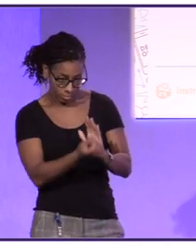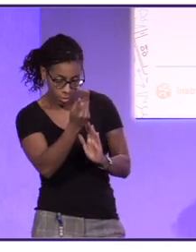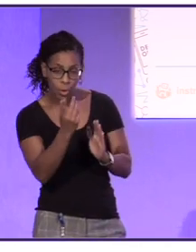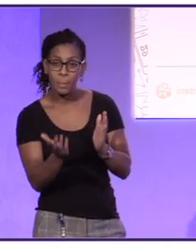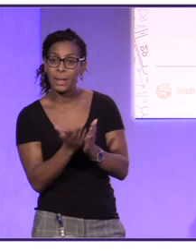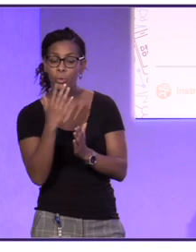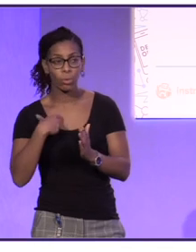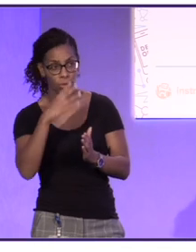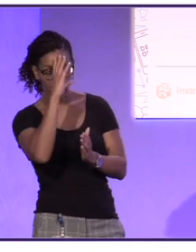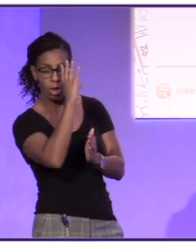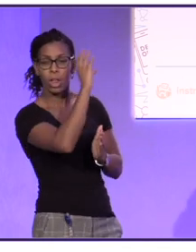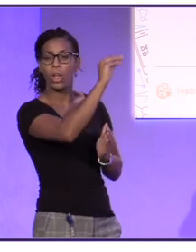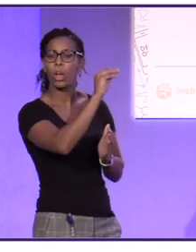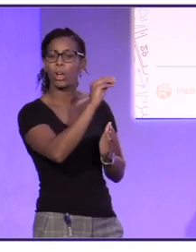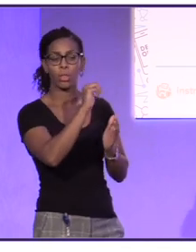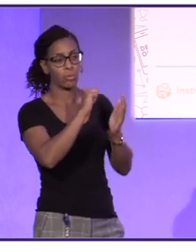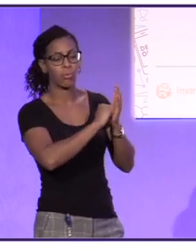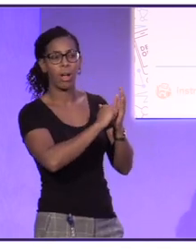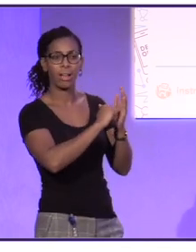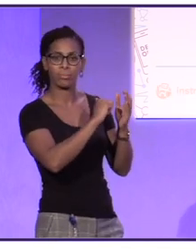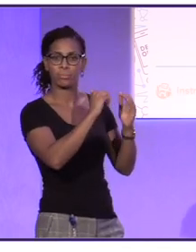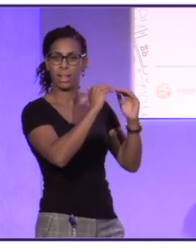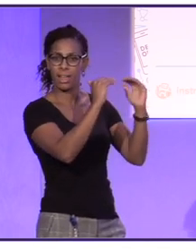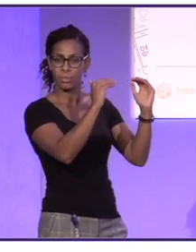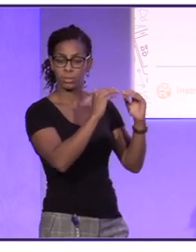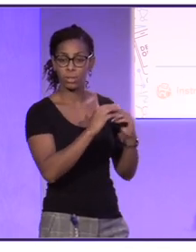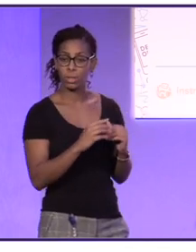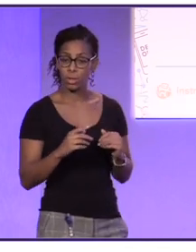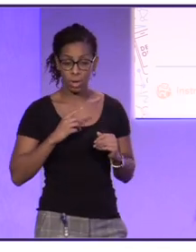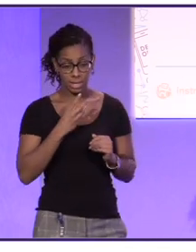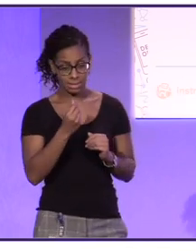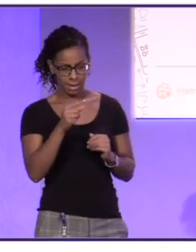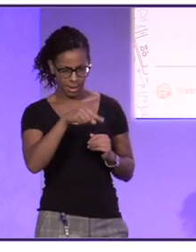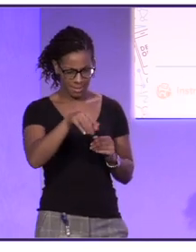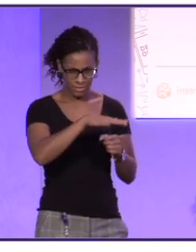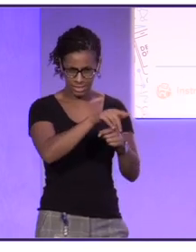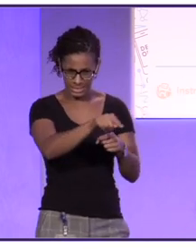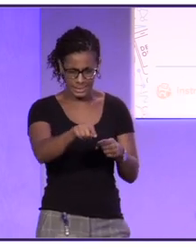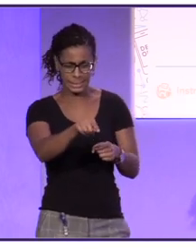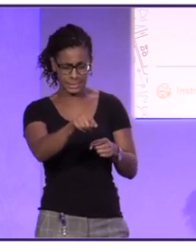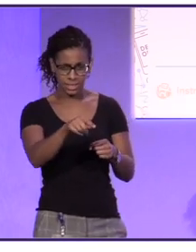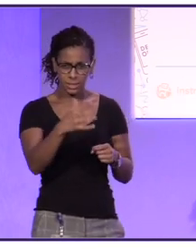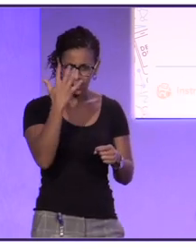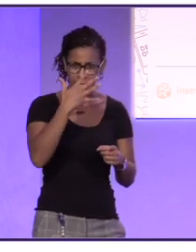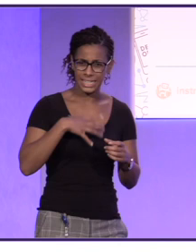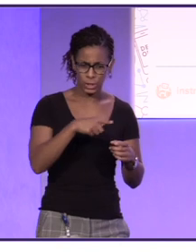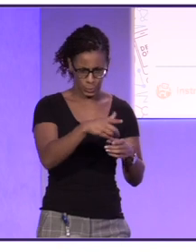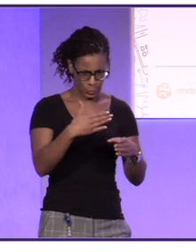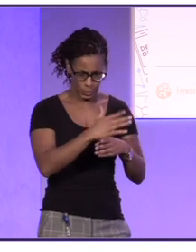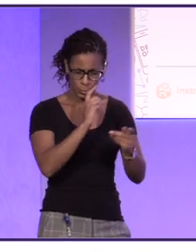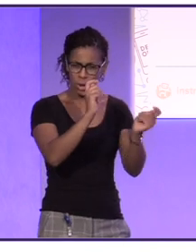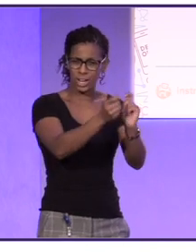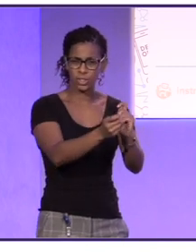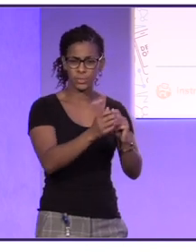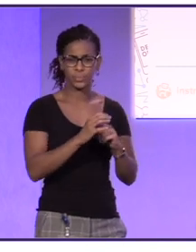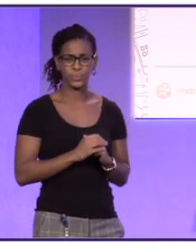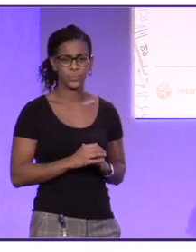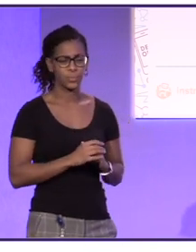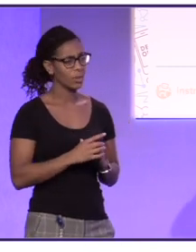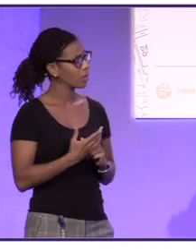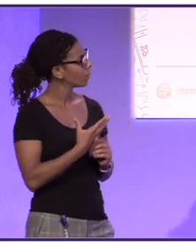had certain errors that we really wanted to action. This example, so CoreOS is